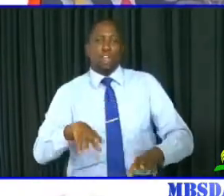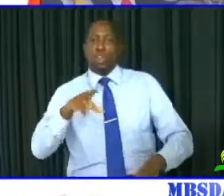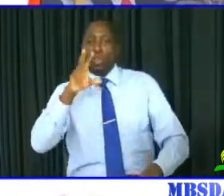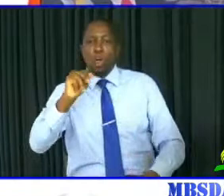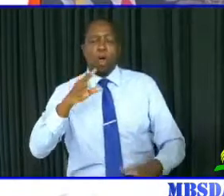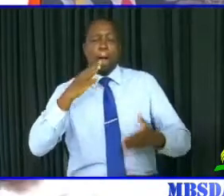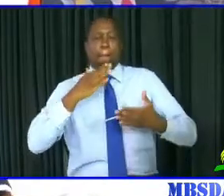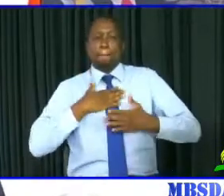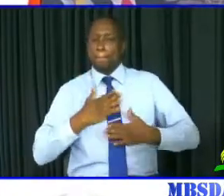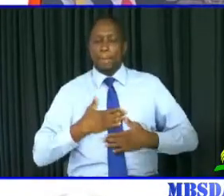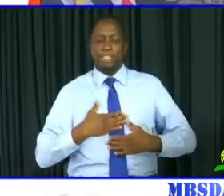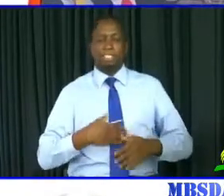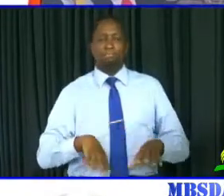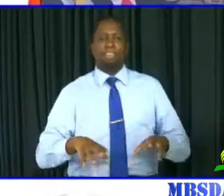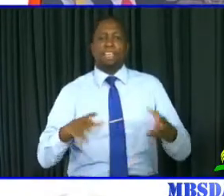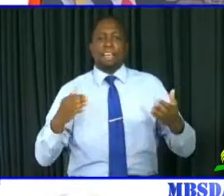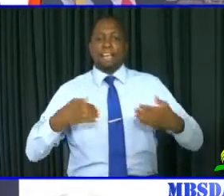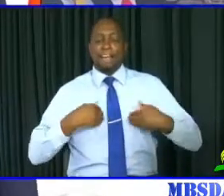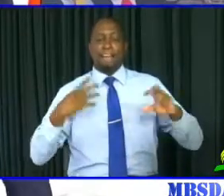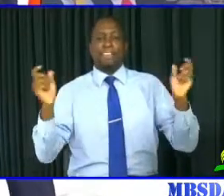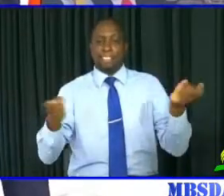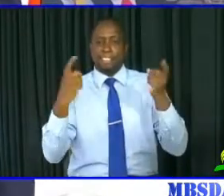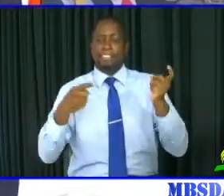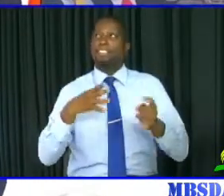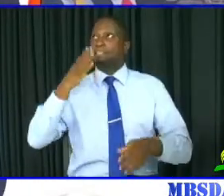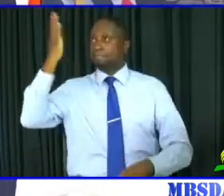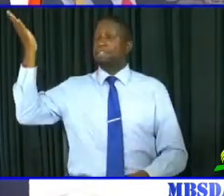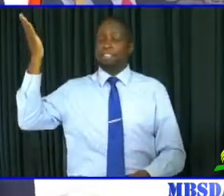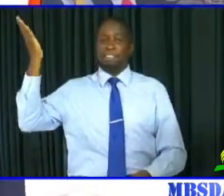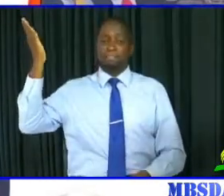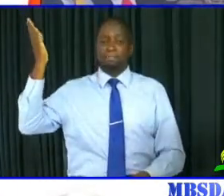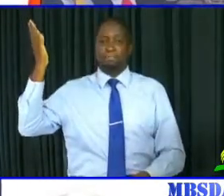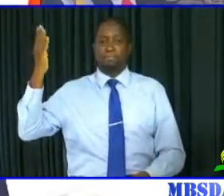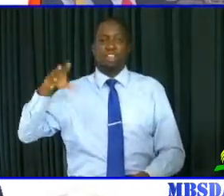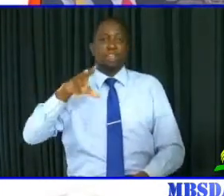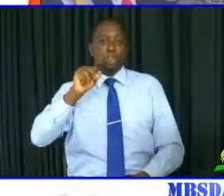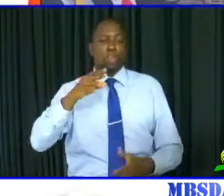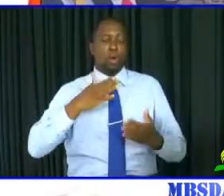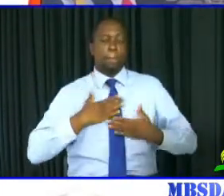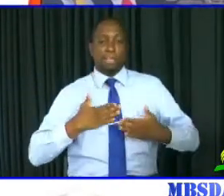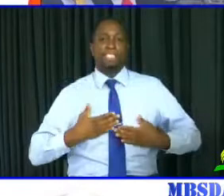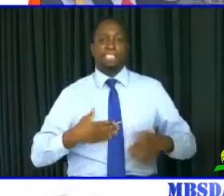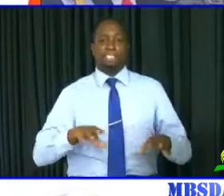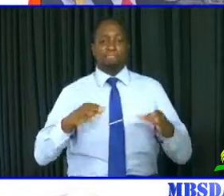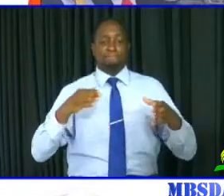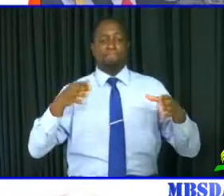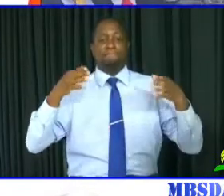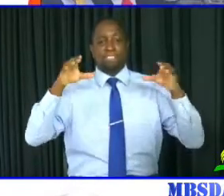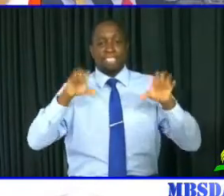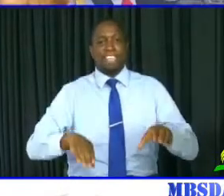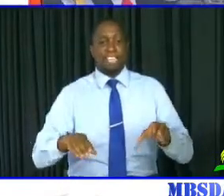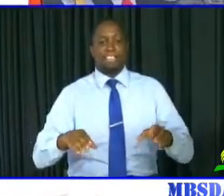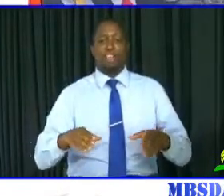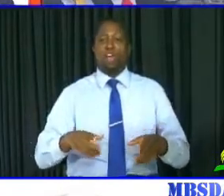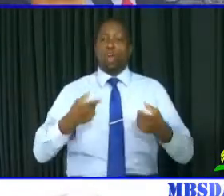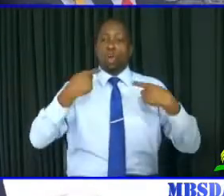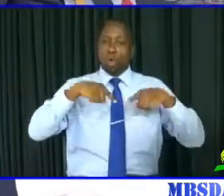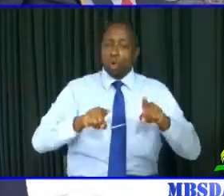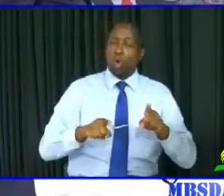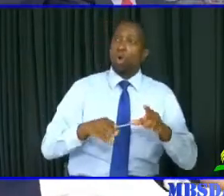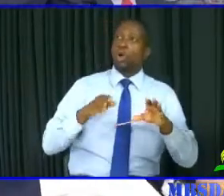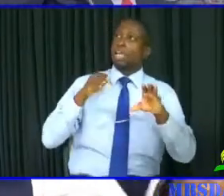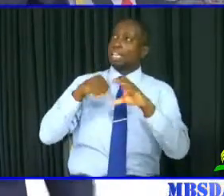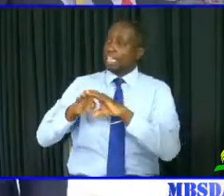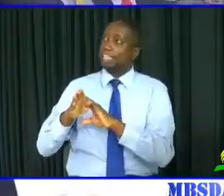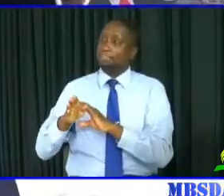of sin, no form of defilement in his eternal kingdom. And for this reason, though God has an